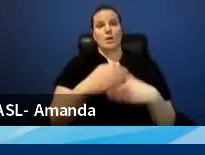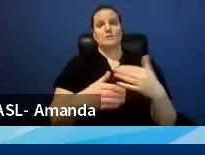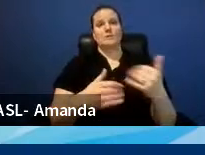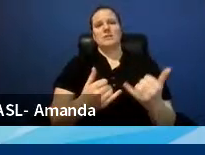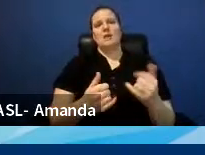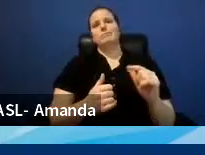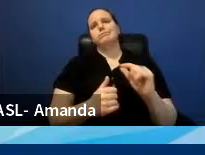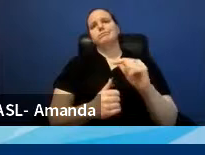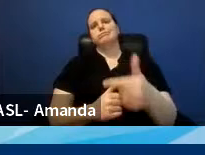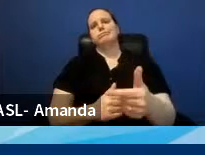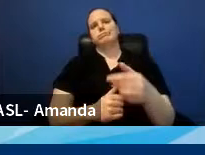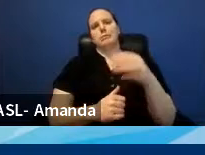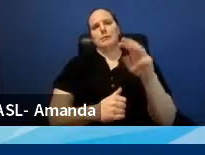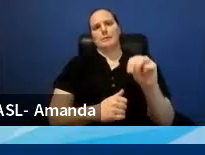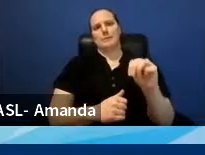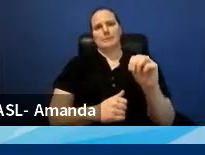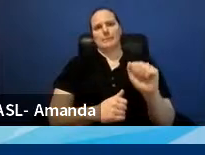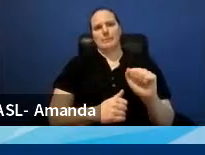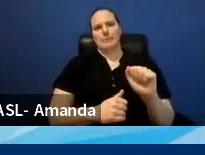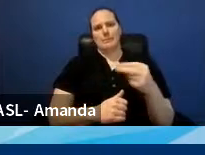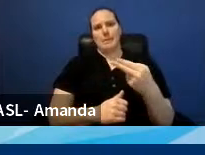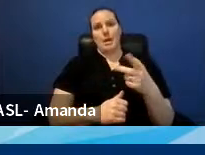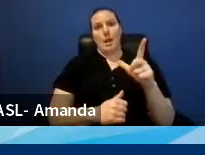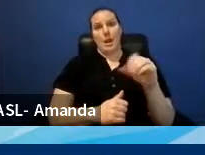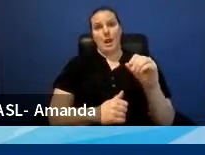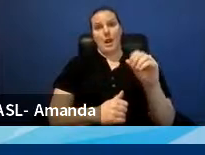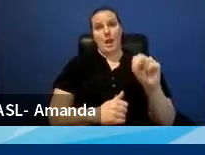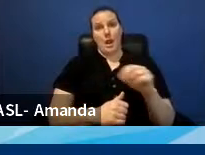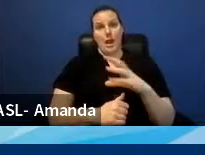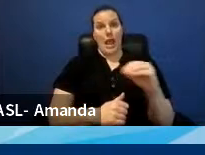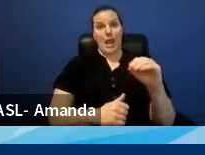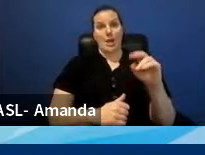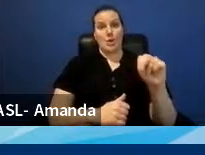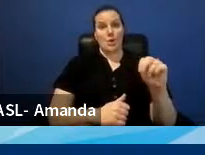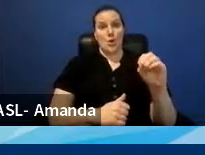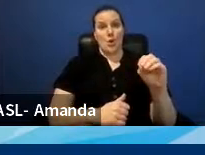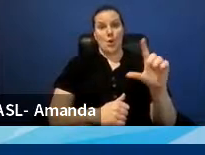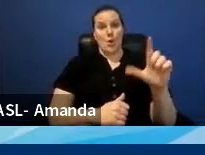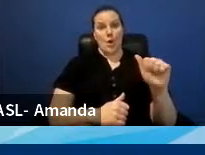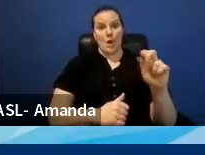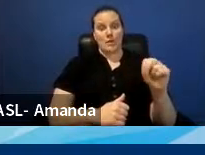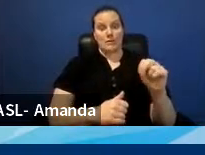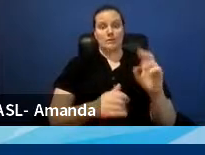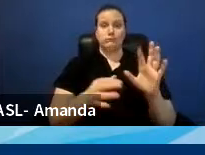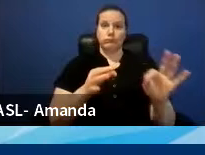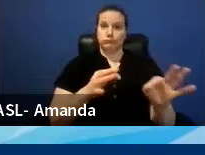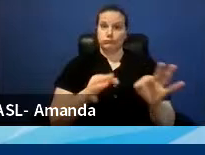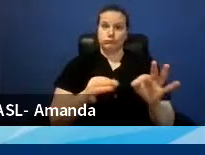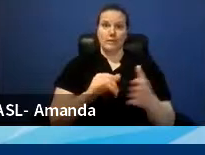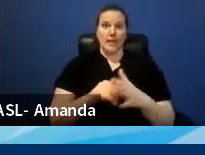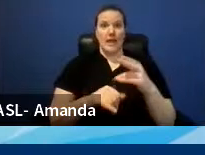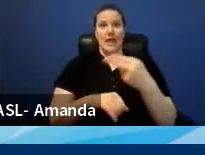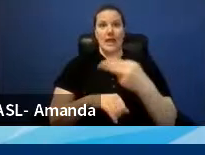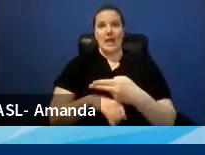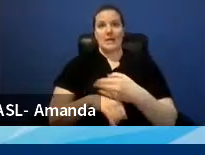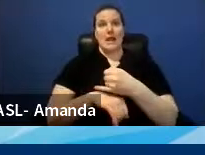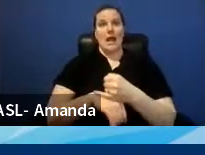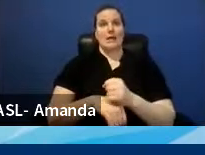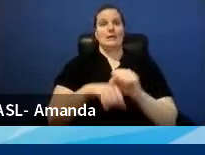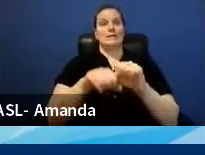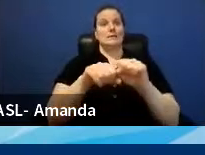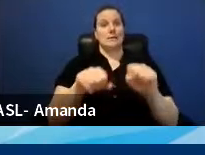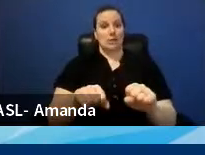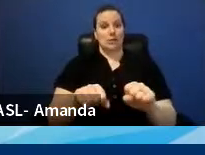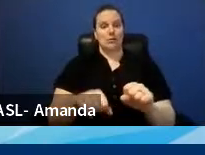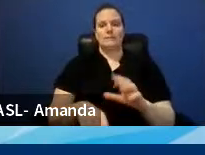over to Malin and Nolan, who are going to run us through the Hayden Island stations. Thanks, Matt. And we